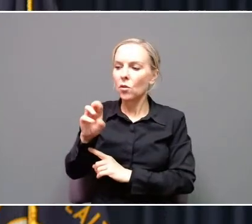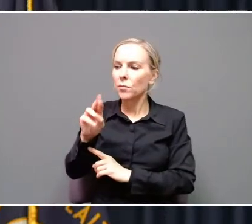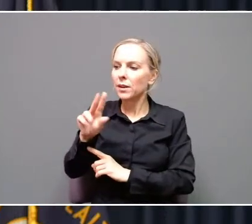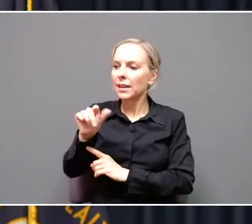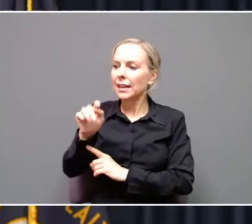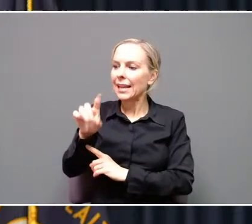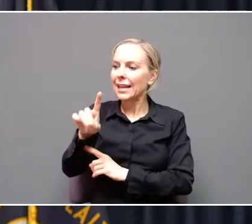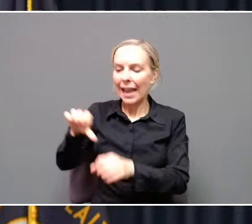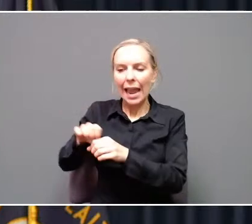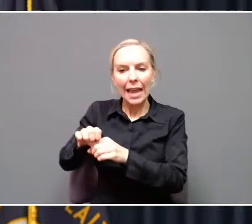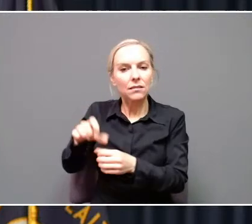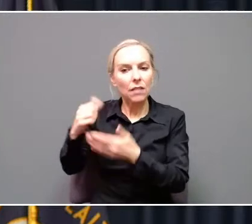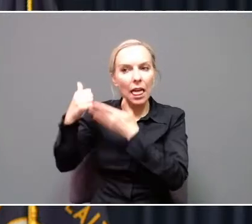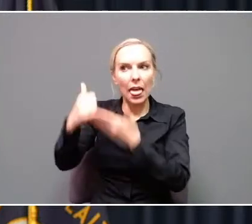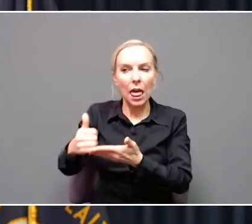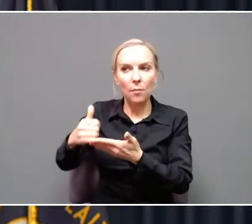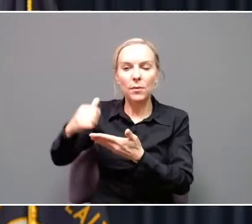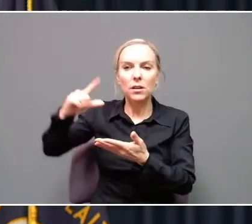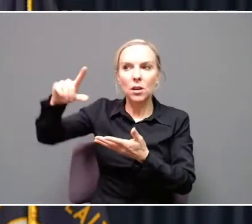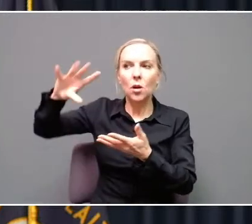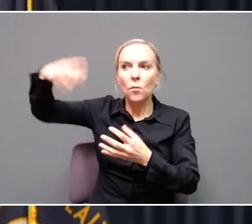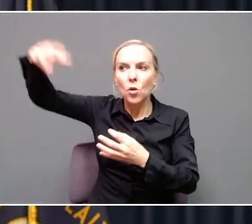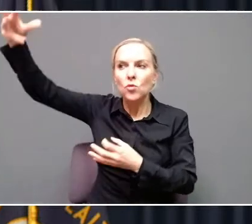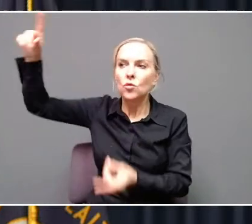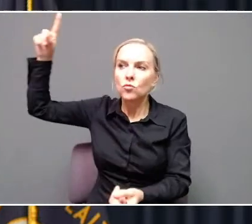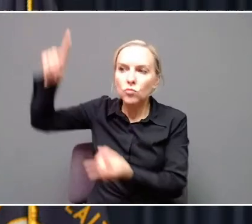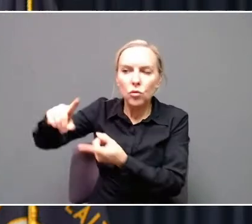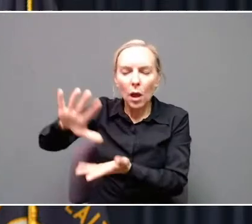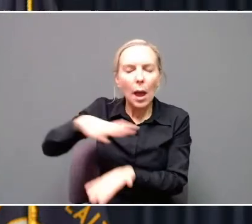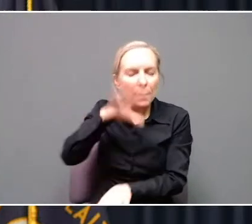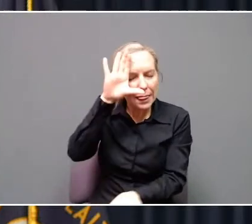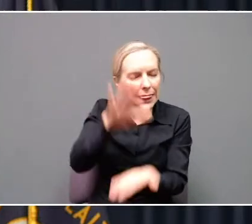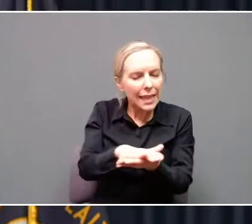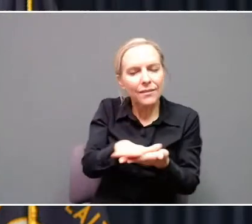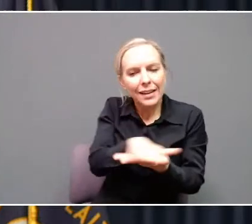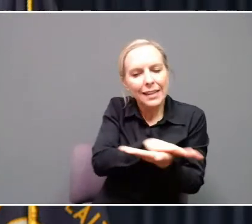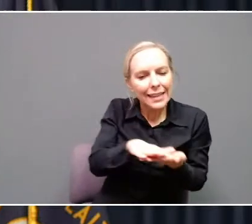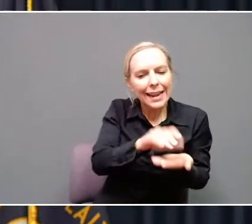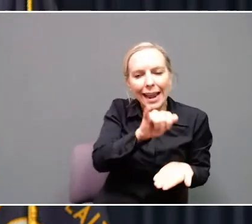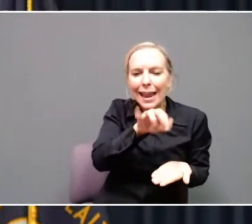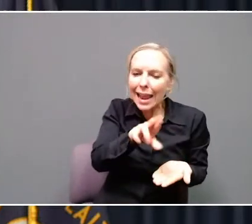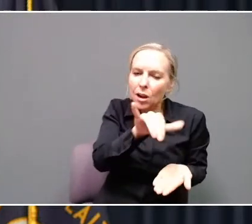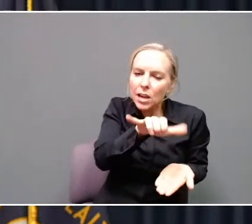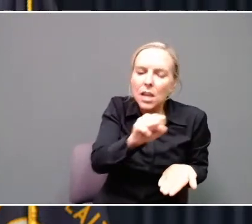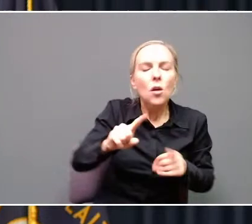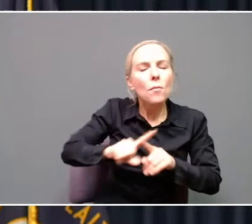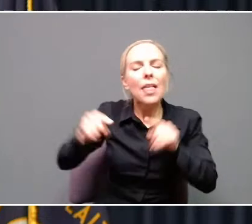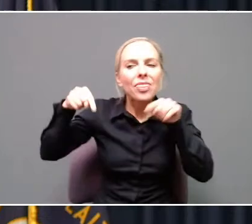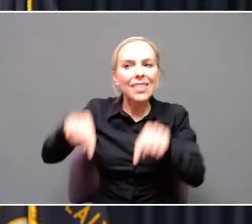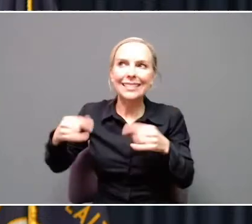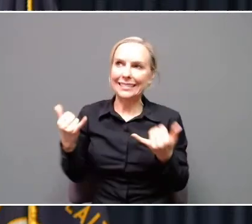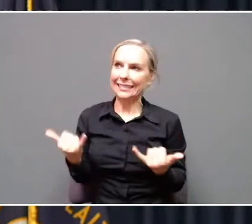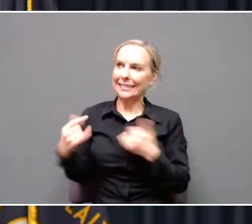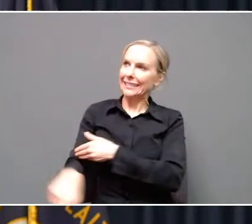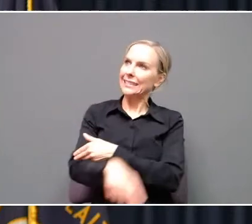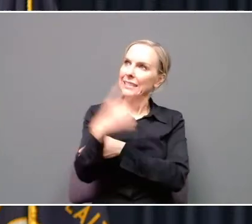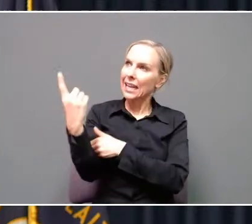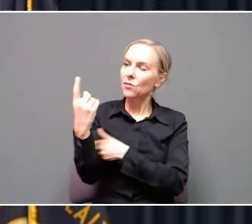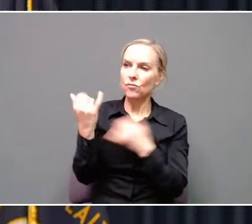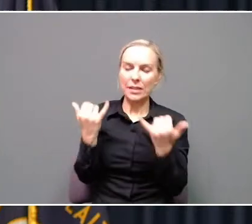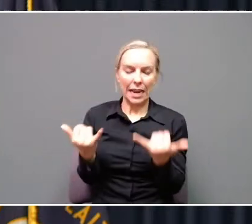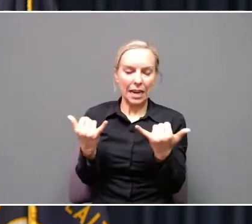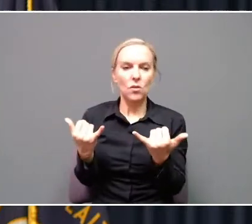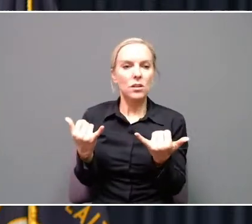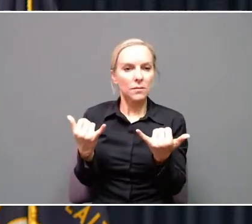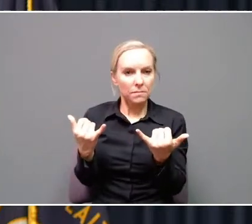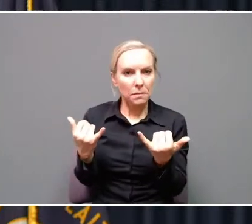and that is important. I believe in clean air. But this times that we're living in right now,